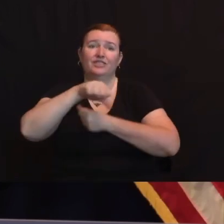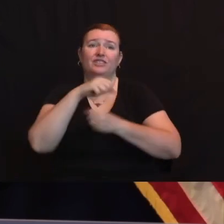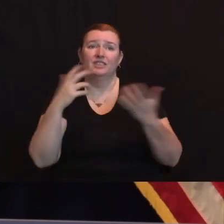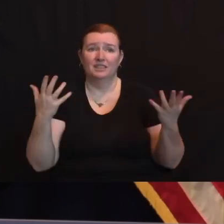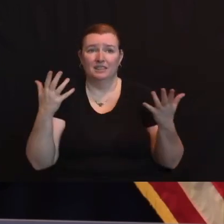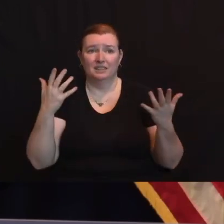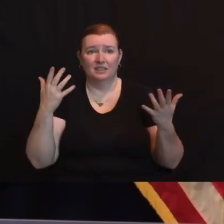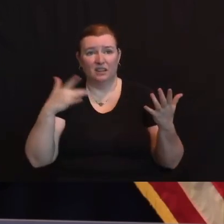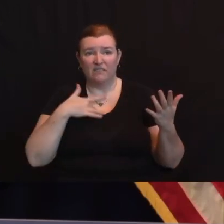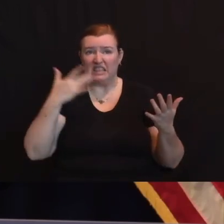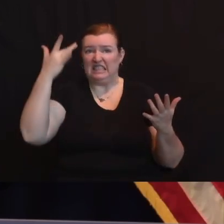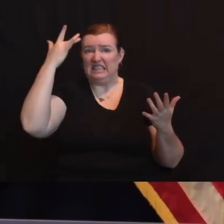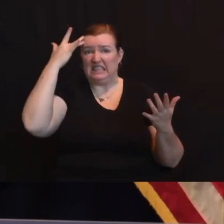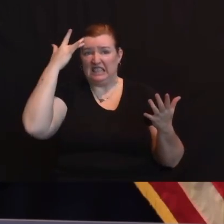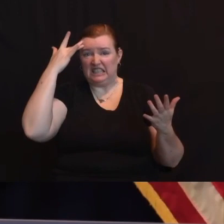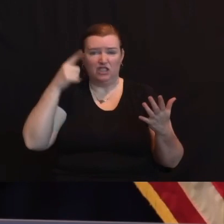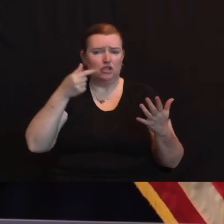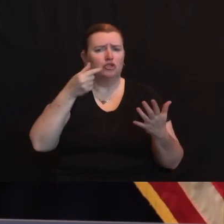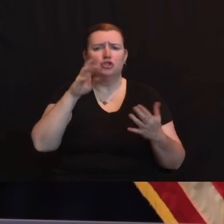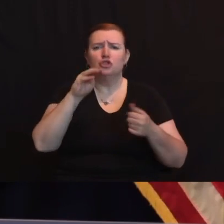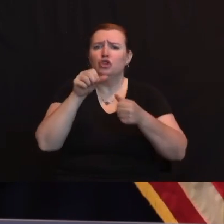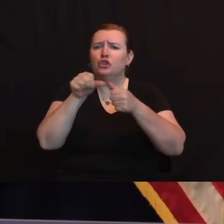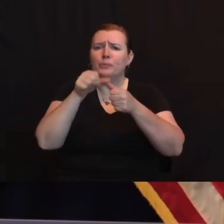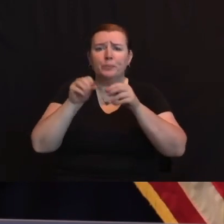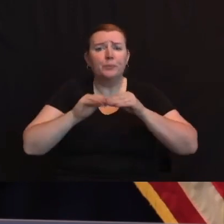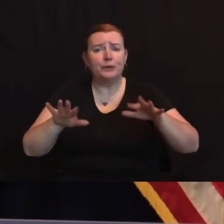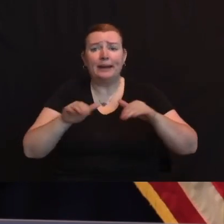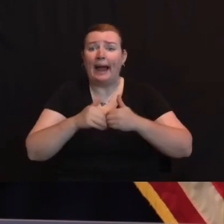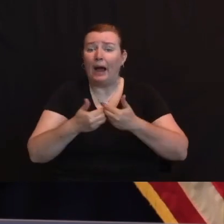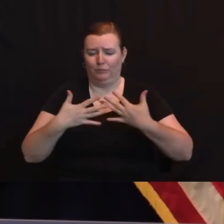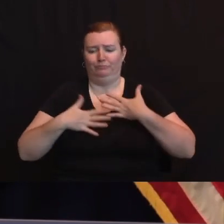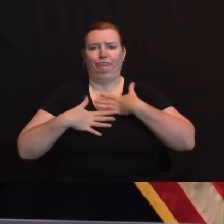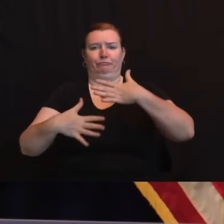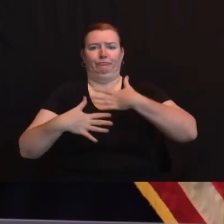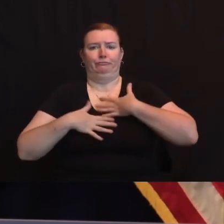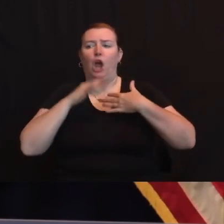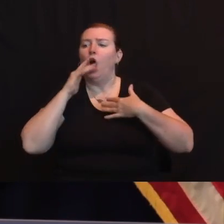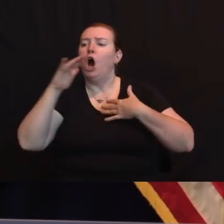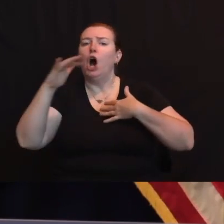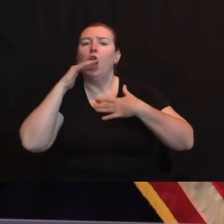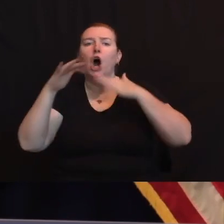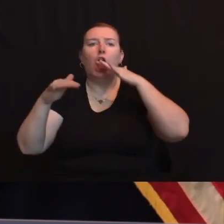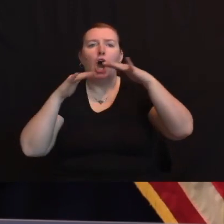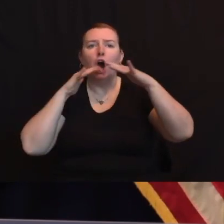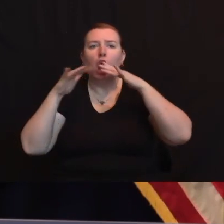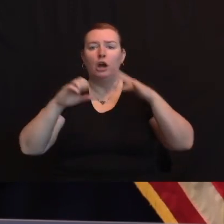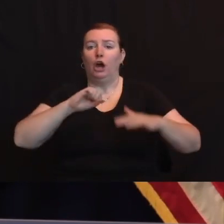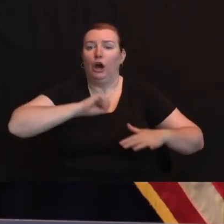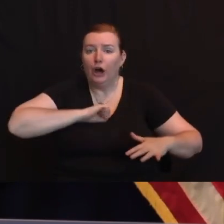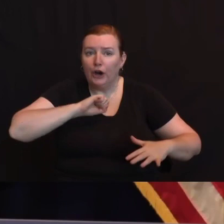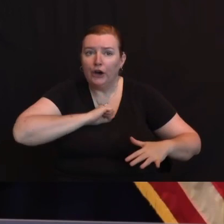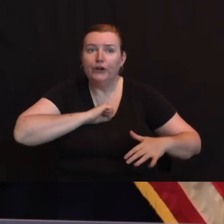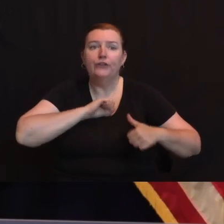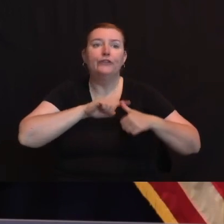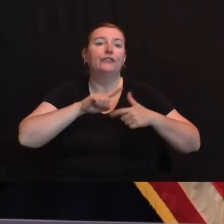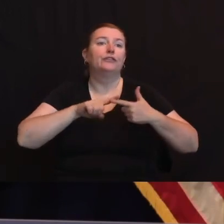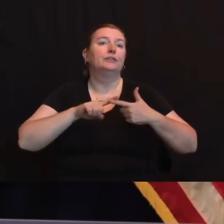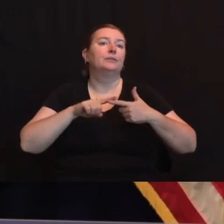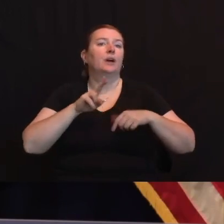can spread to others through respiratory droplets produced by breathing, talking, coughing, and of course